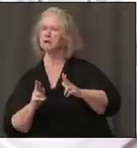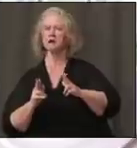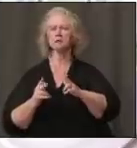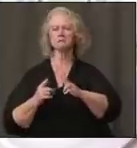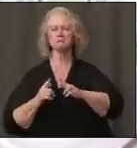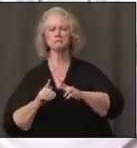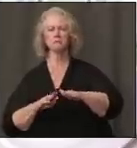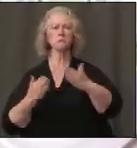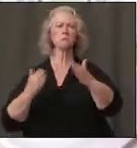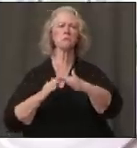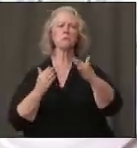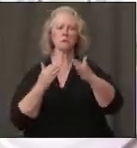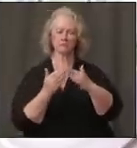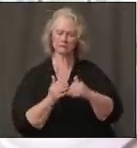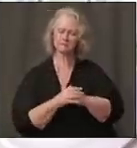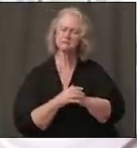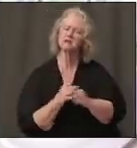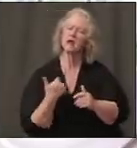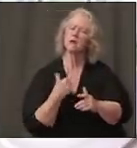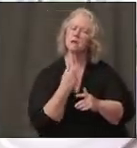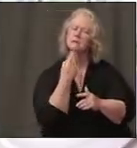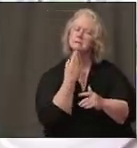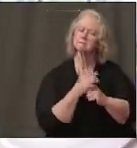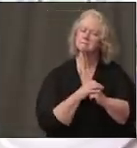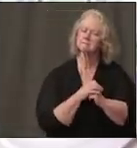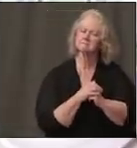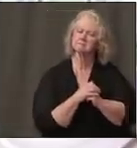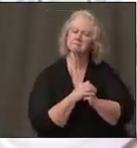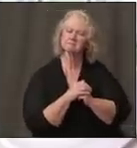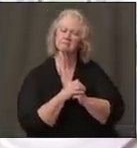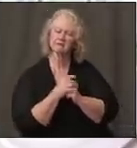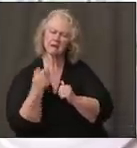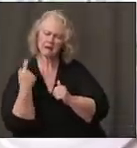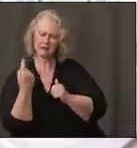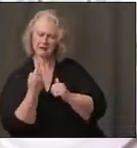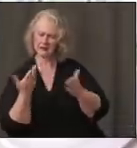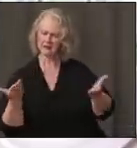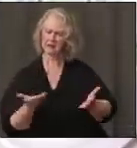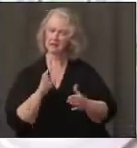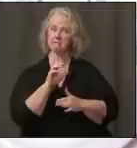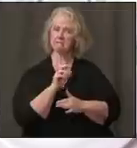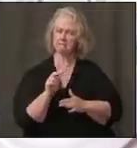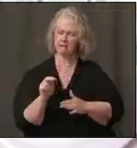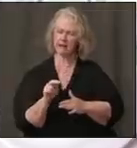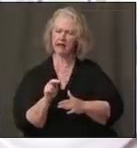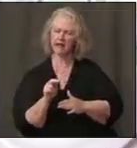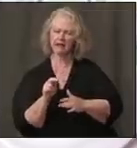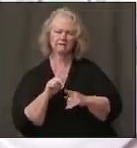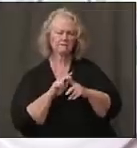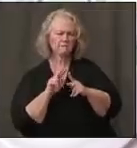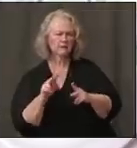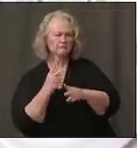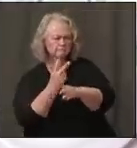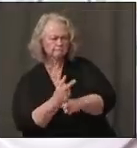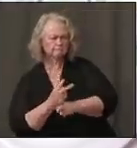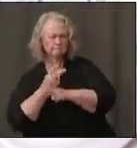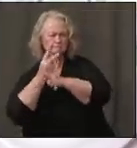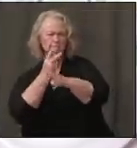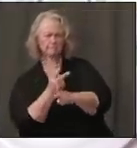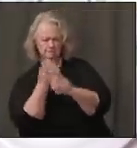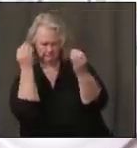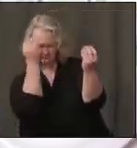way. I would just start off by noting that, I think we in this state had a very thoughtful approach in terms of what we did do when it